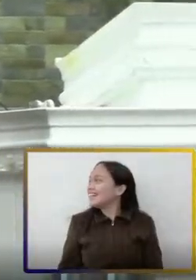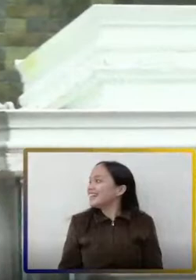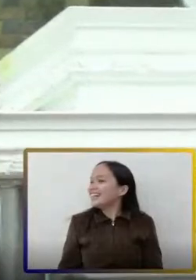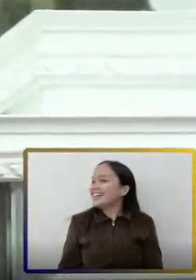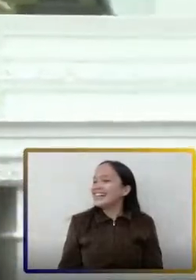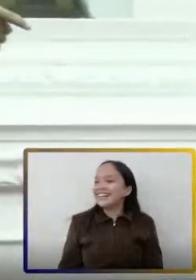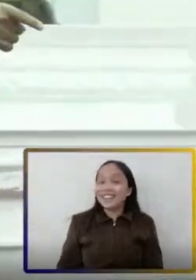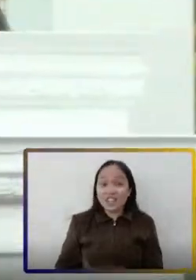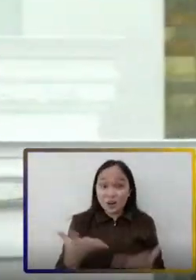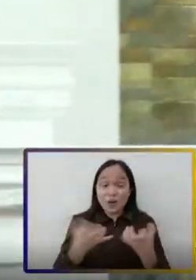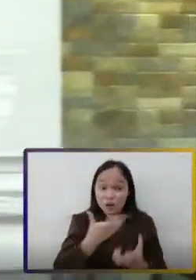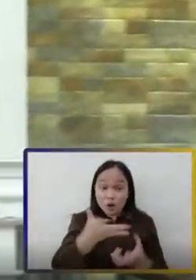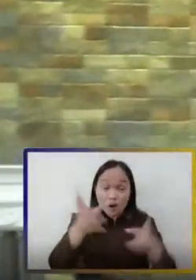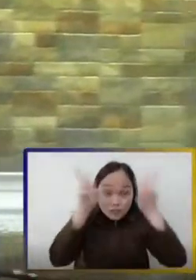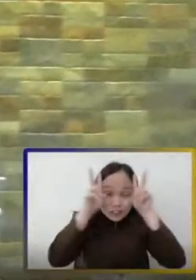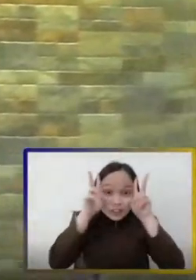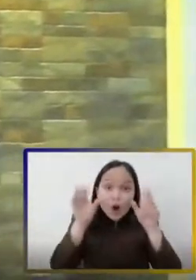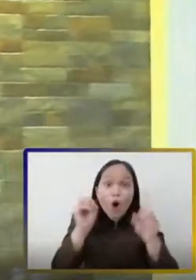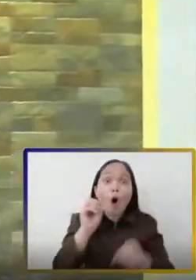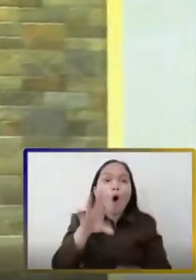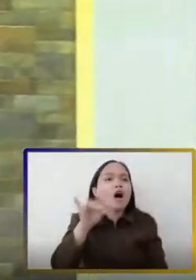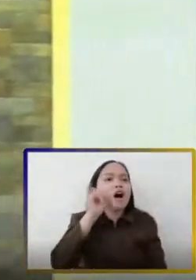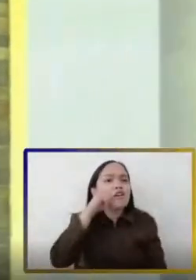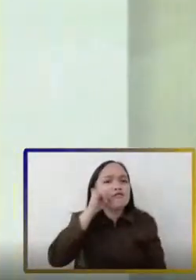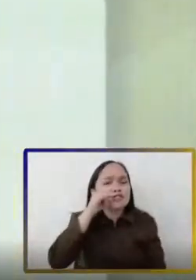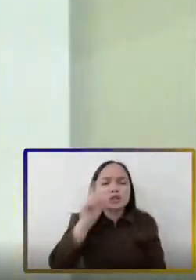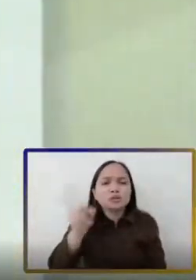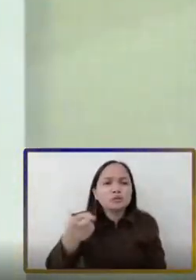Anong gusto mo, gulay o iPhone?